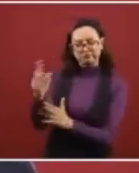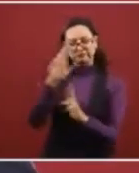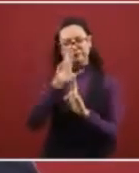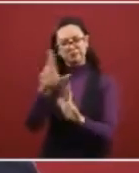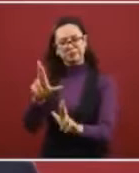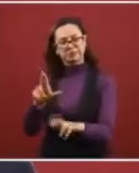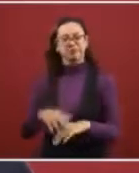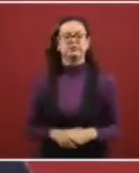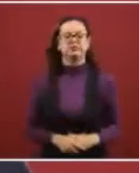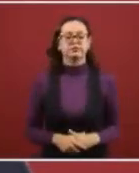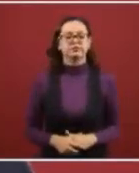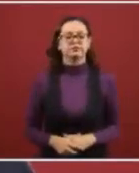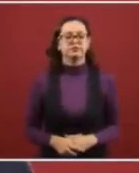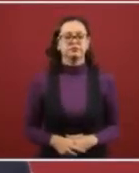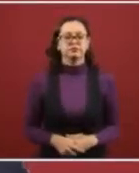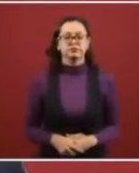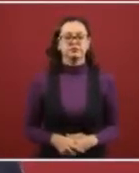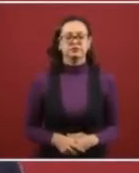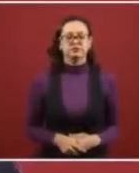Y